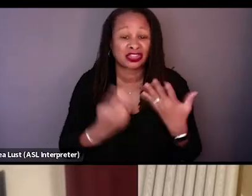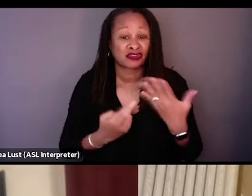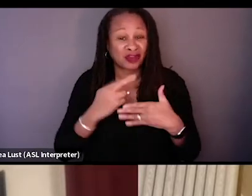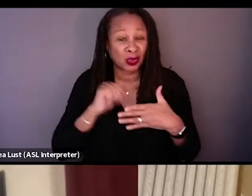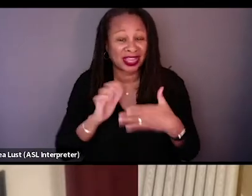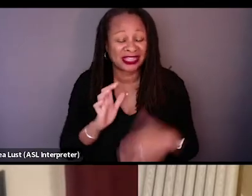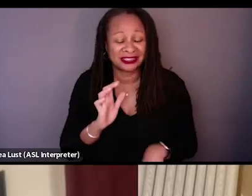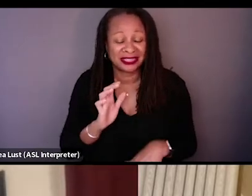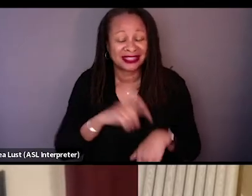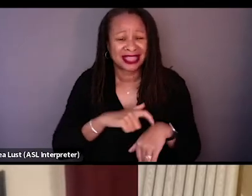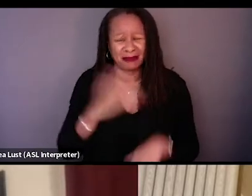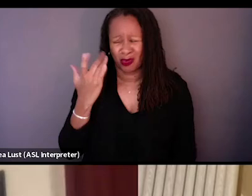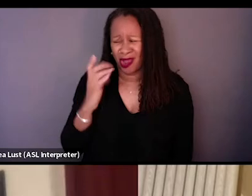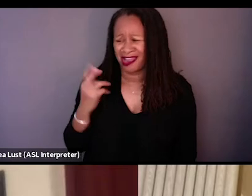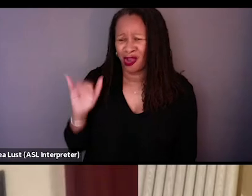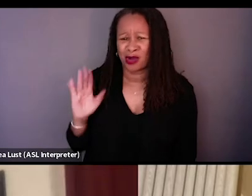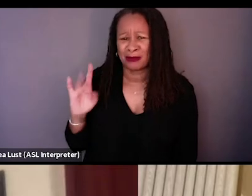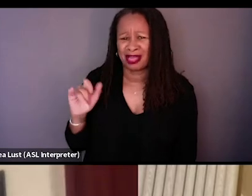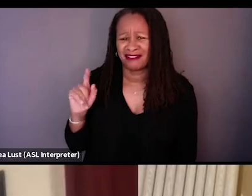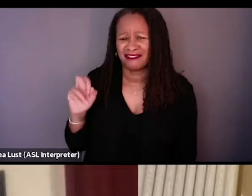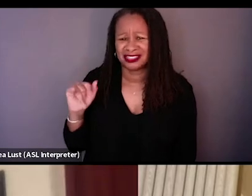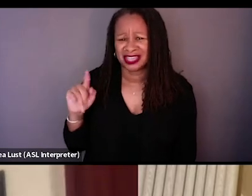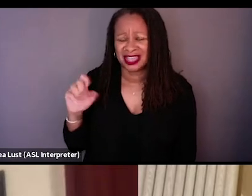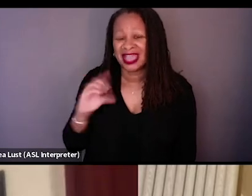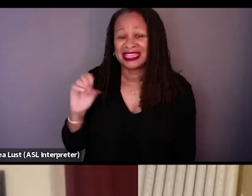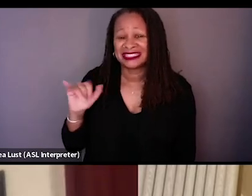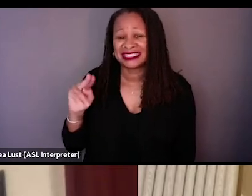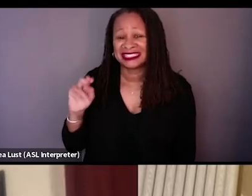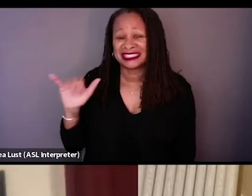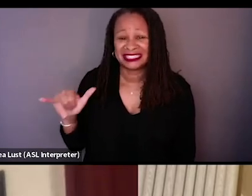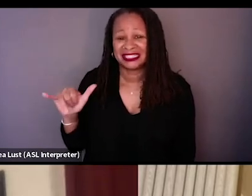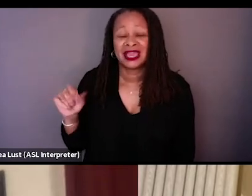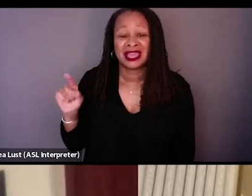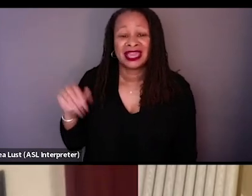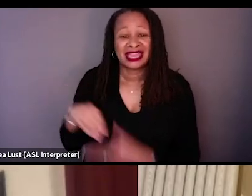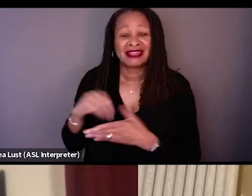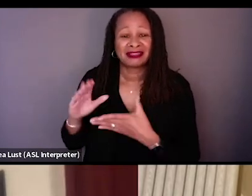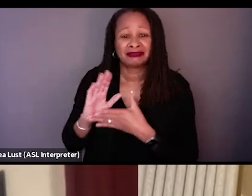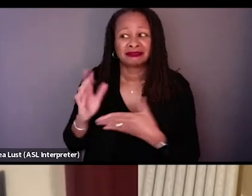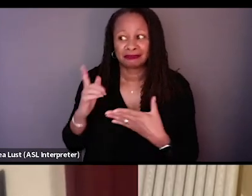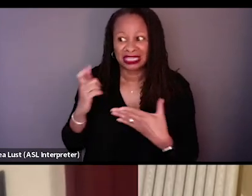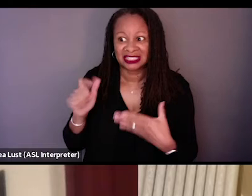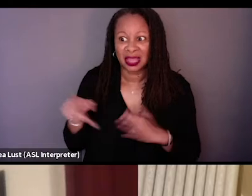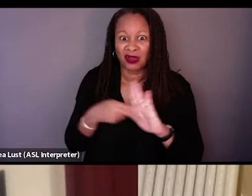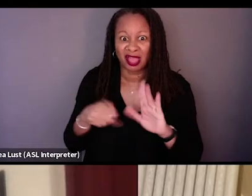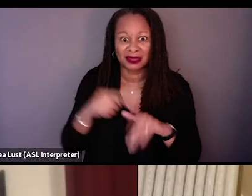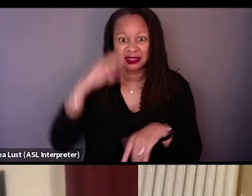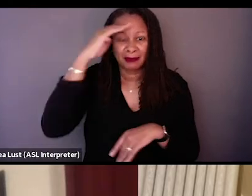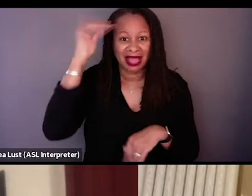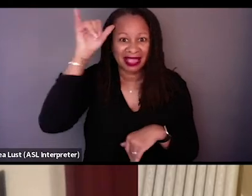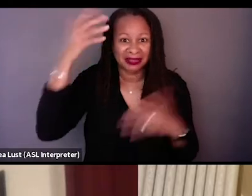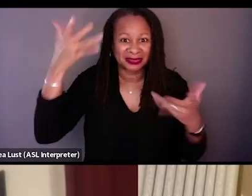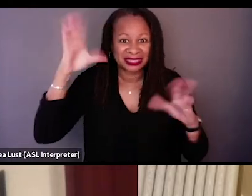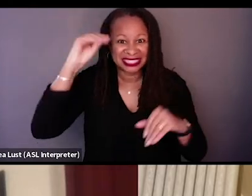are Harry Belafonte and Sidney Poitier and all these other Black people in a cowboy movie? Because there were Black cowboys. It's that thing that's missing.